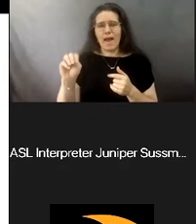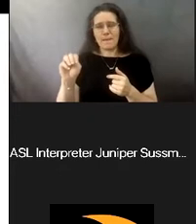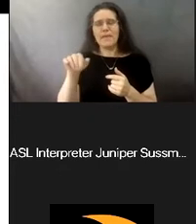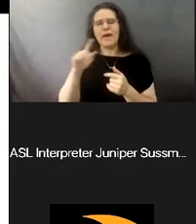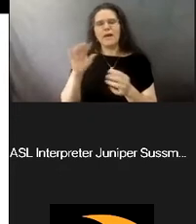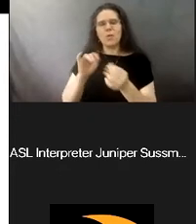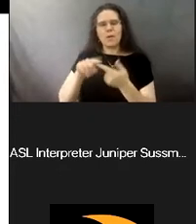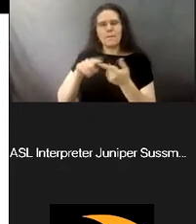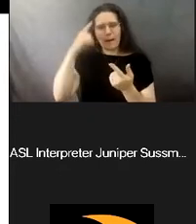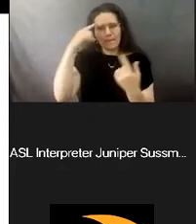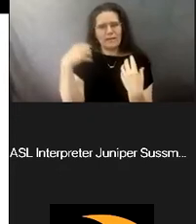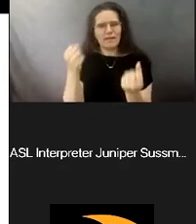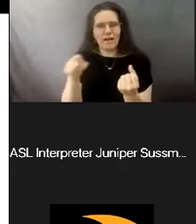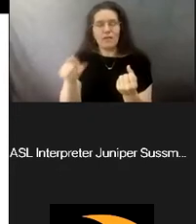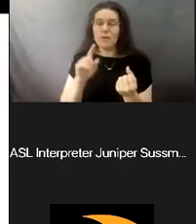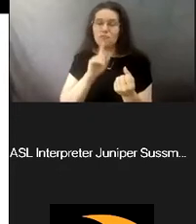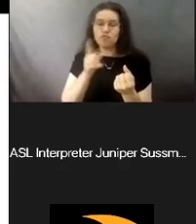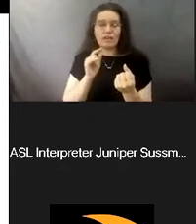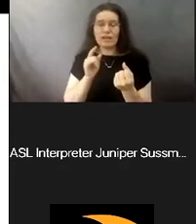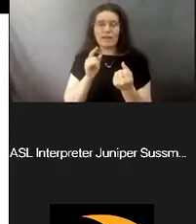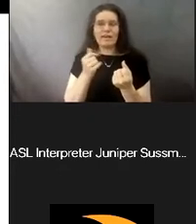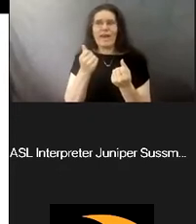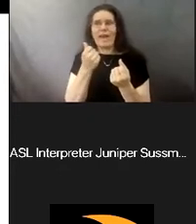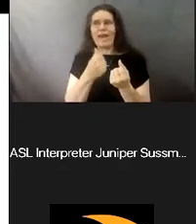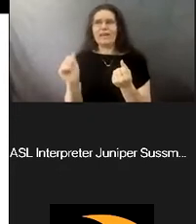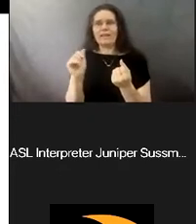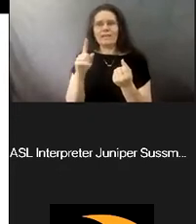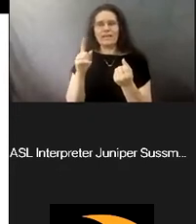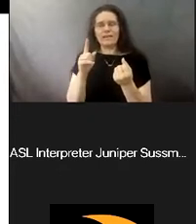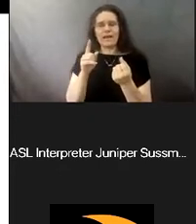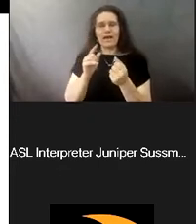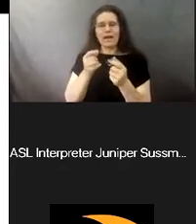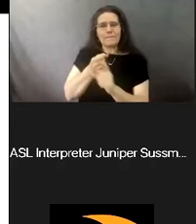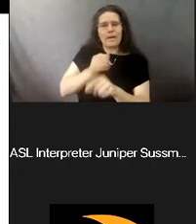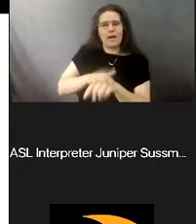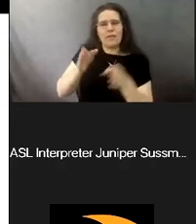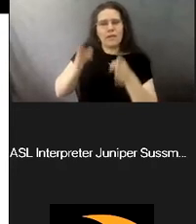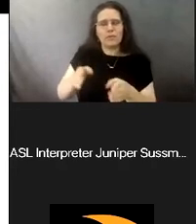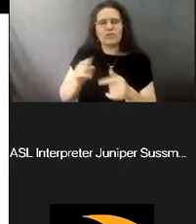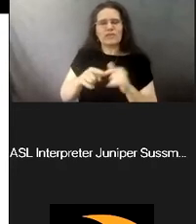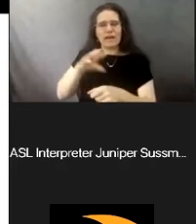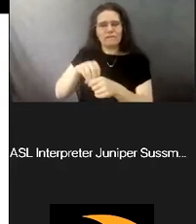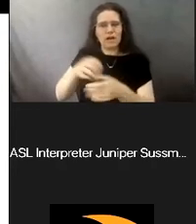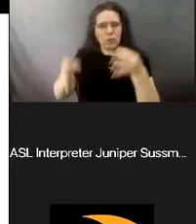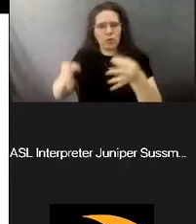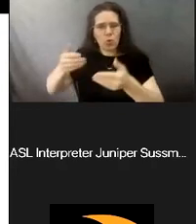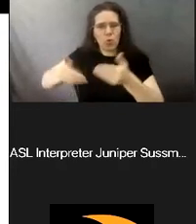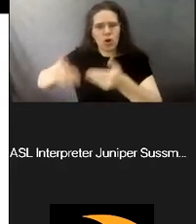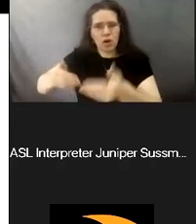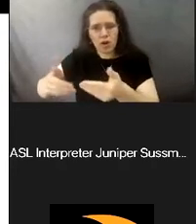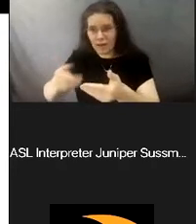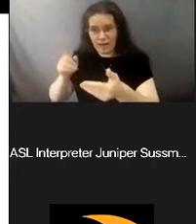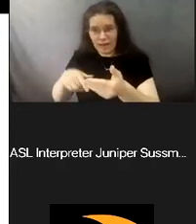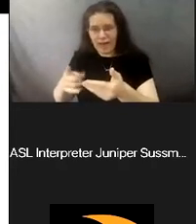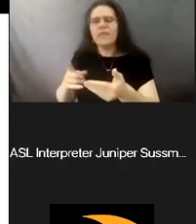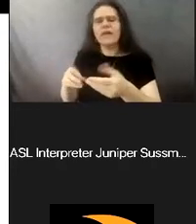also applies to anything that impacts a person's ability to participate in proceedings. And a person can then have what are called like safeguards put